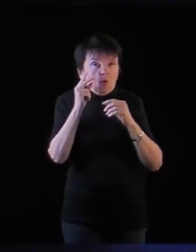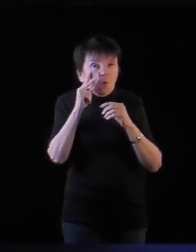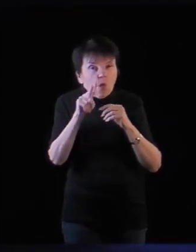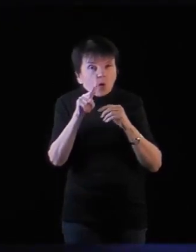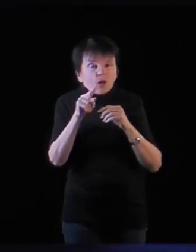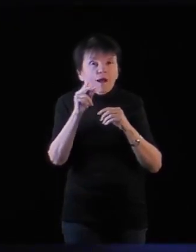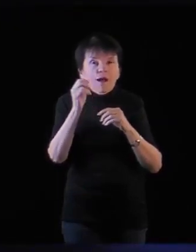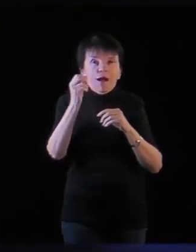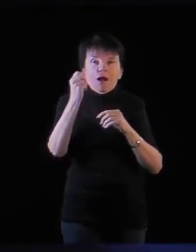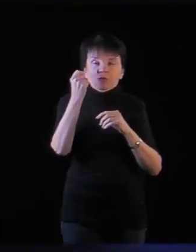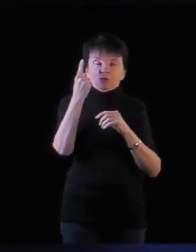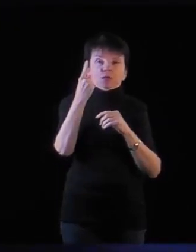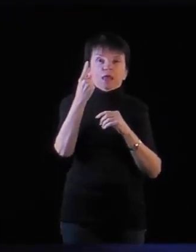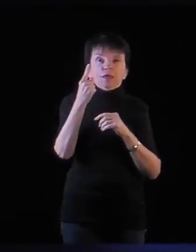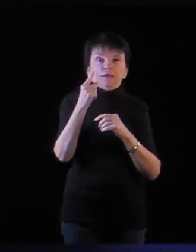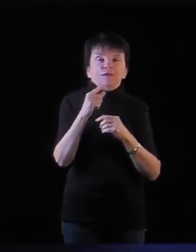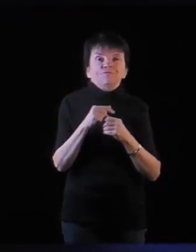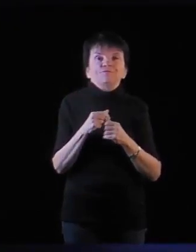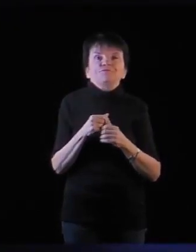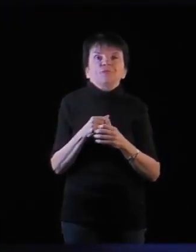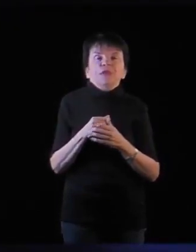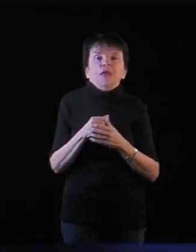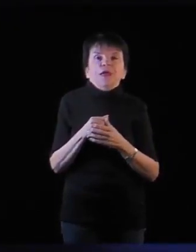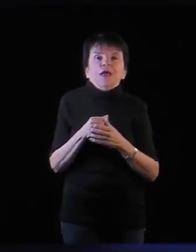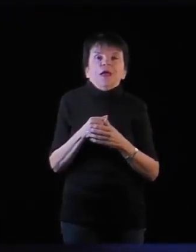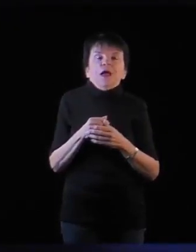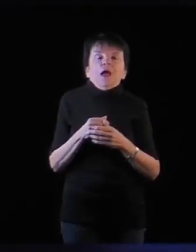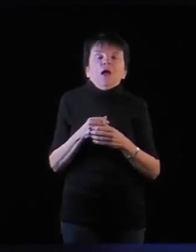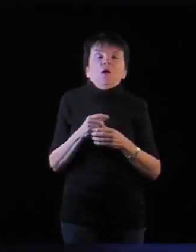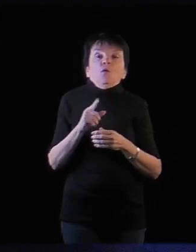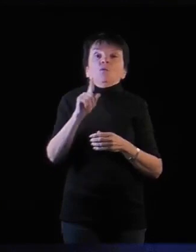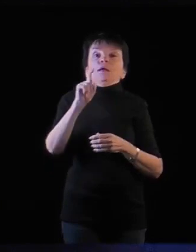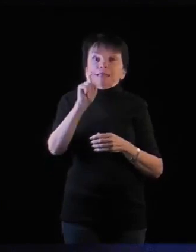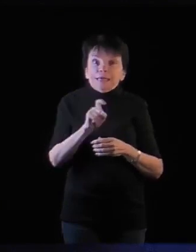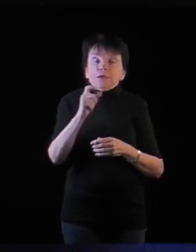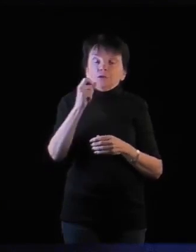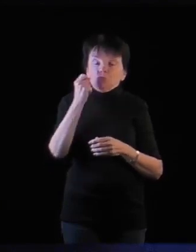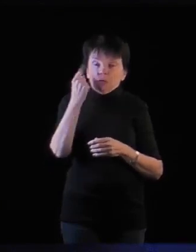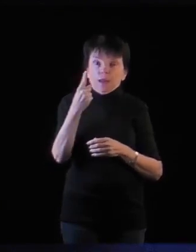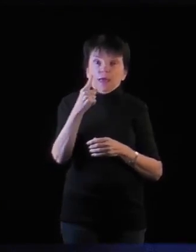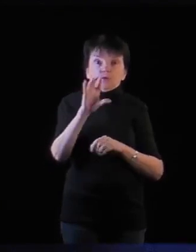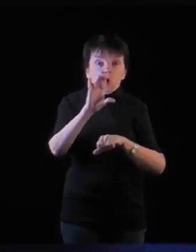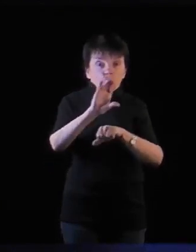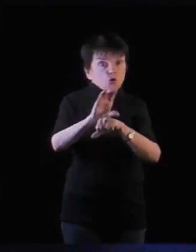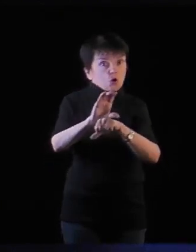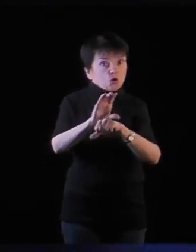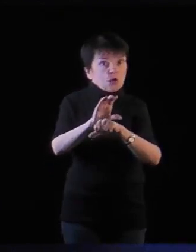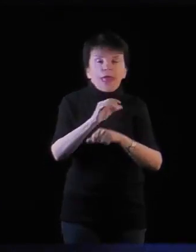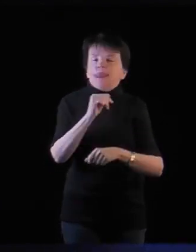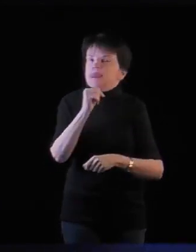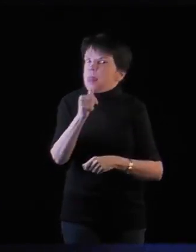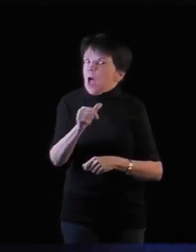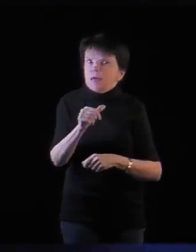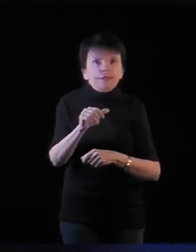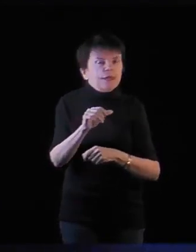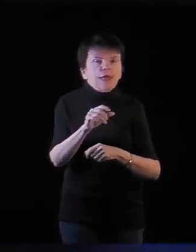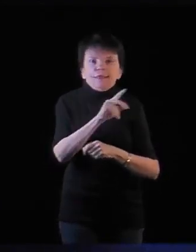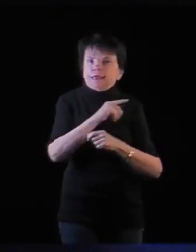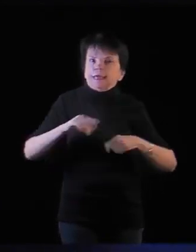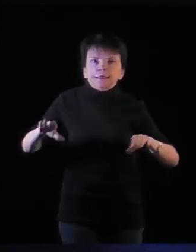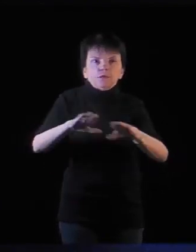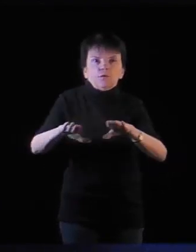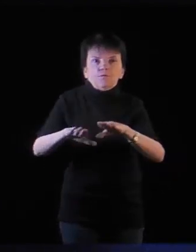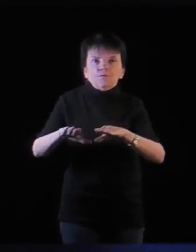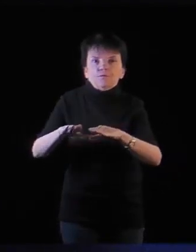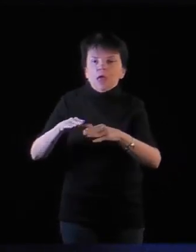realize that the church is not the kingdom. The church is not the kingdom. That as we attend a local